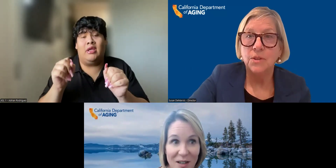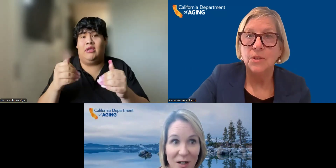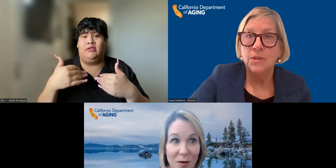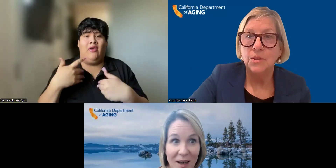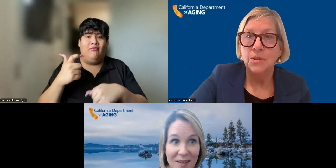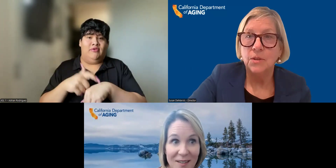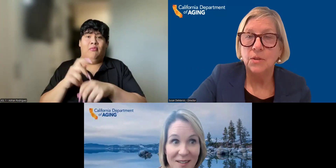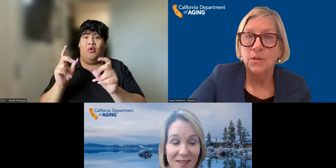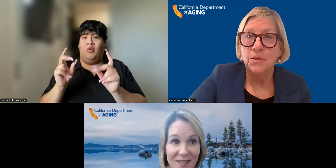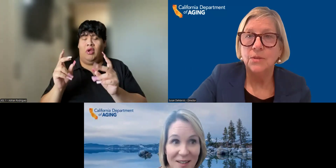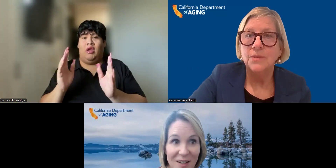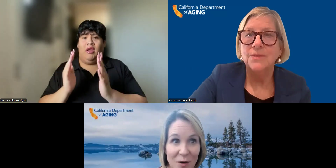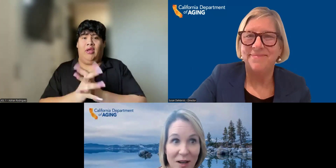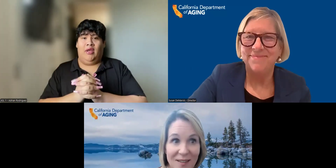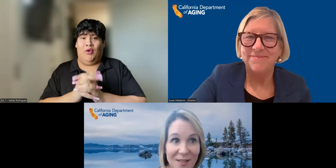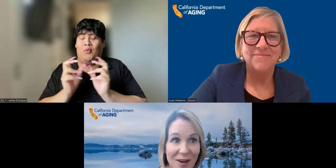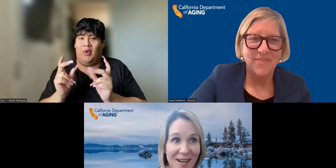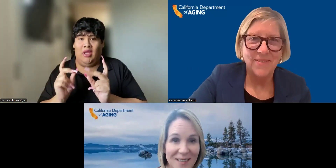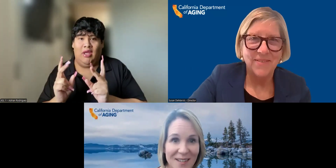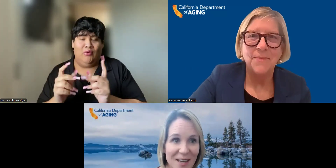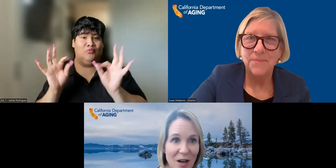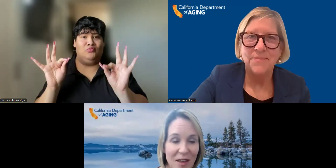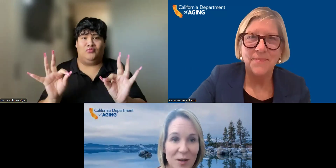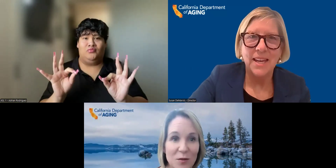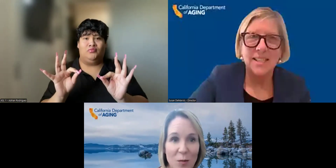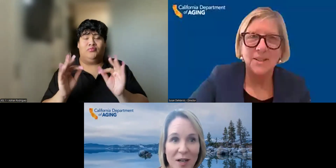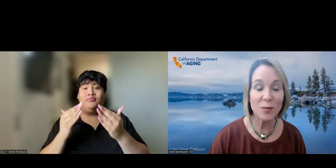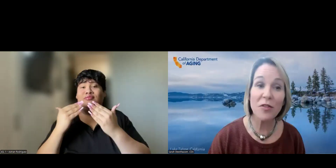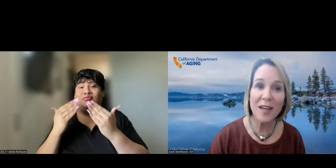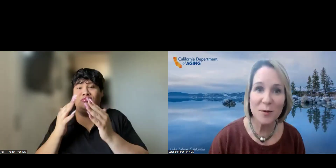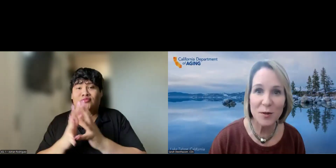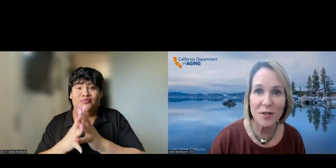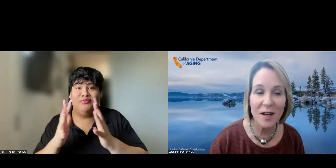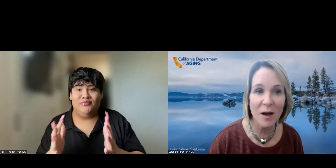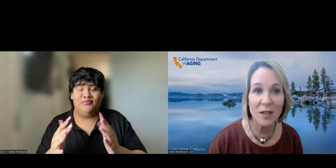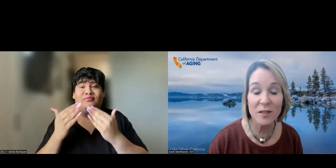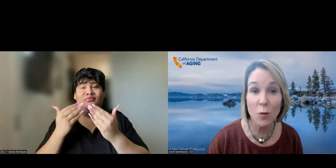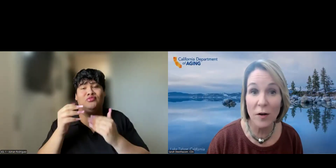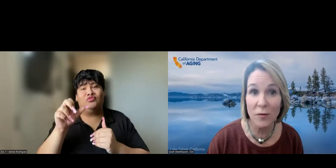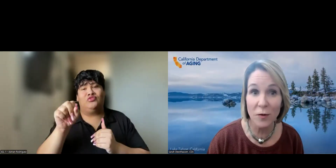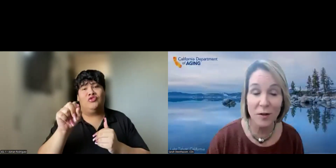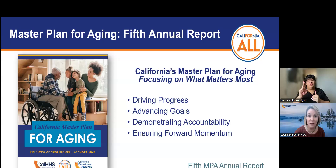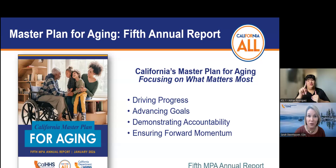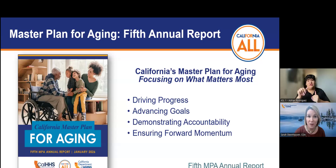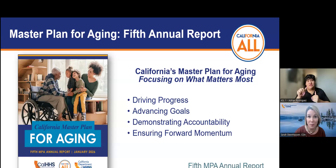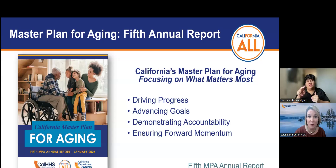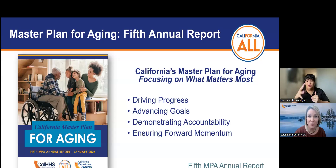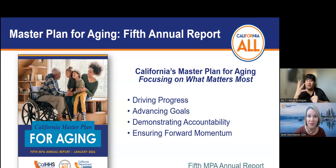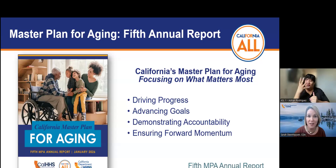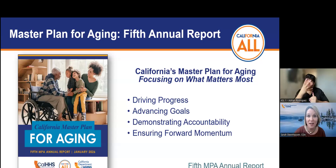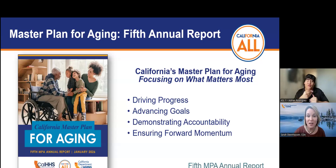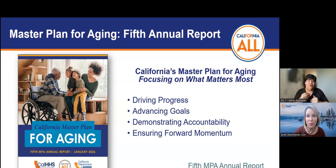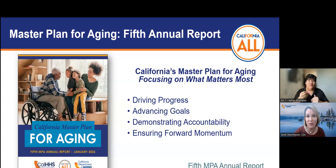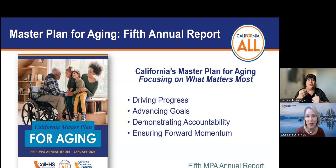here. Please proceed. Okay, great. Thank you so much. Well, thank you, Susan. It is a wonderful,